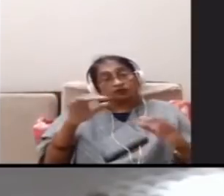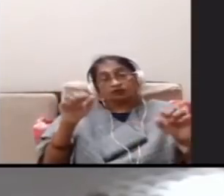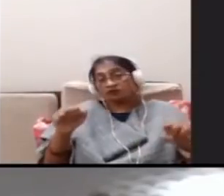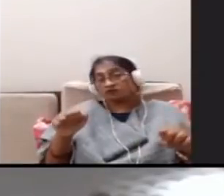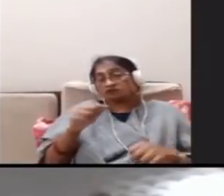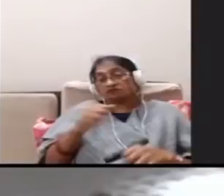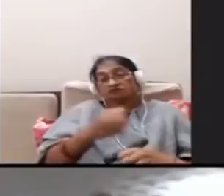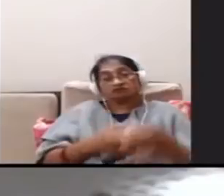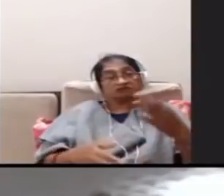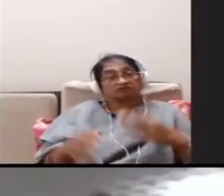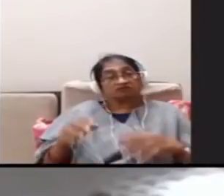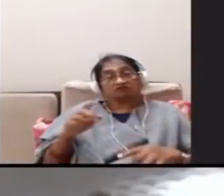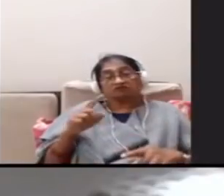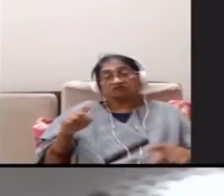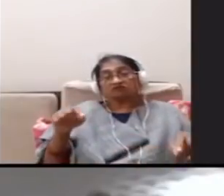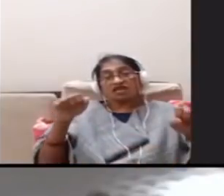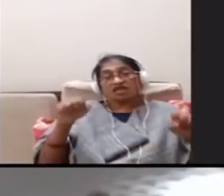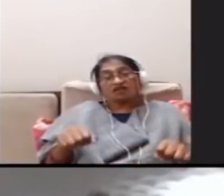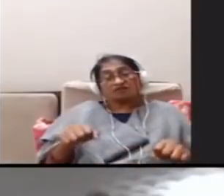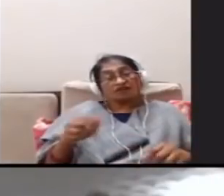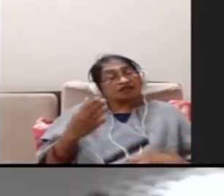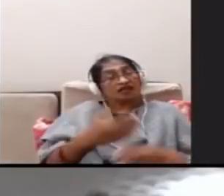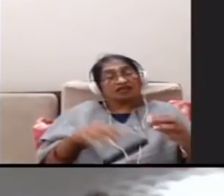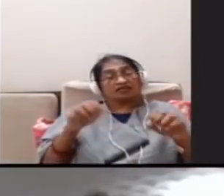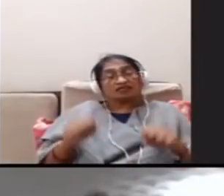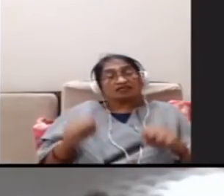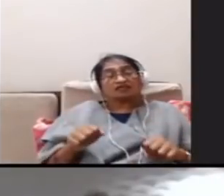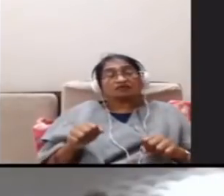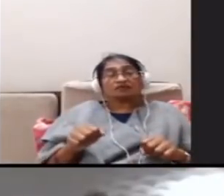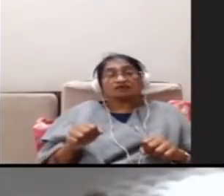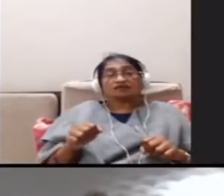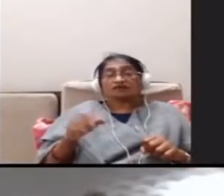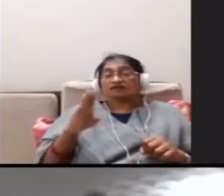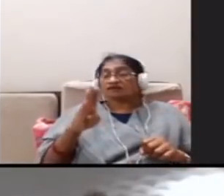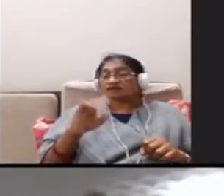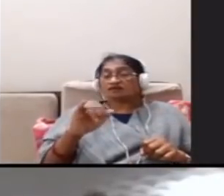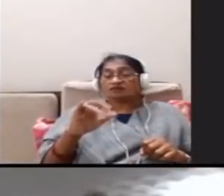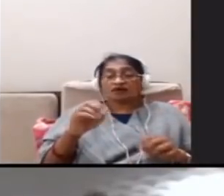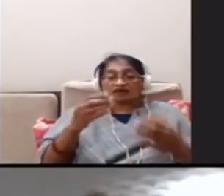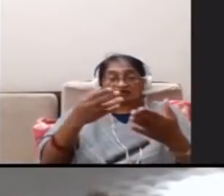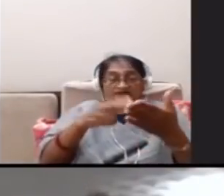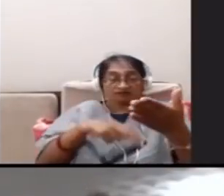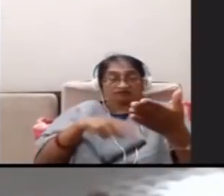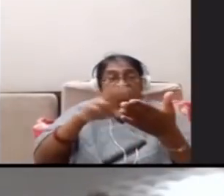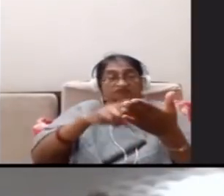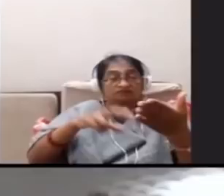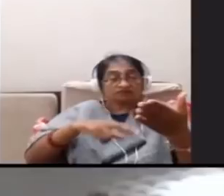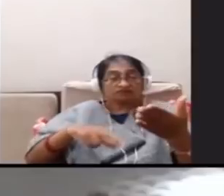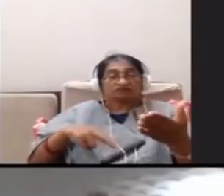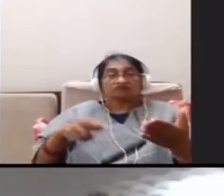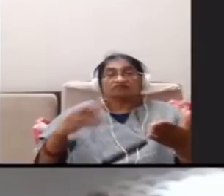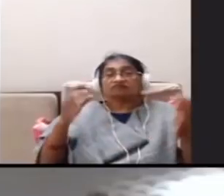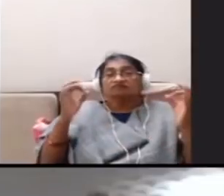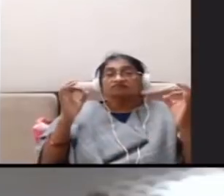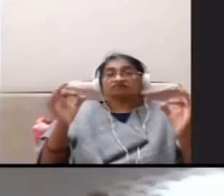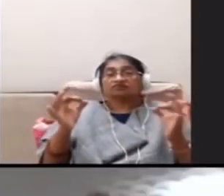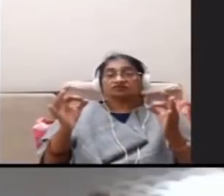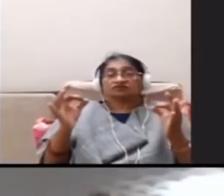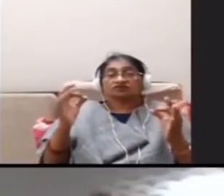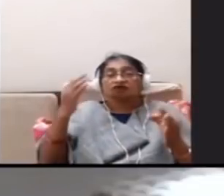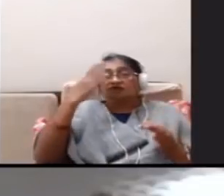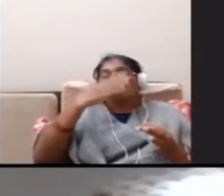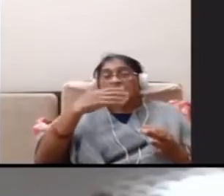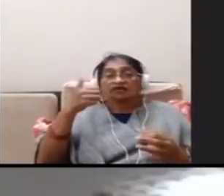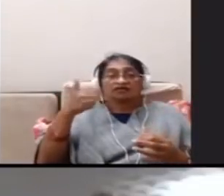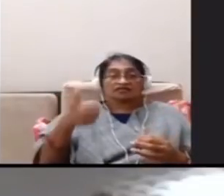really matter. Your bio is just an inspiration, simply reading it. You know, I want to turn it over to you to say a few words